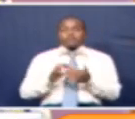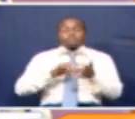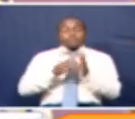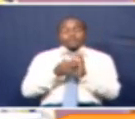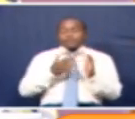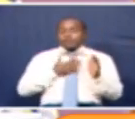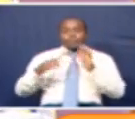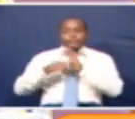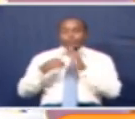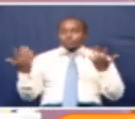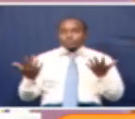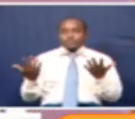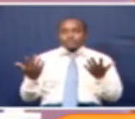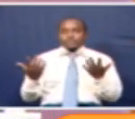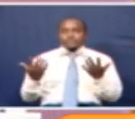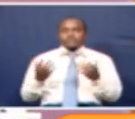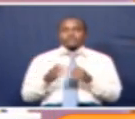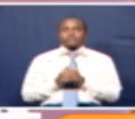is,